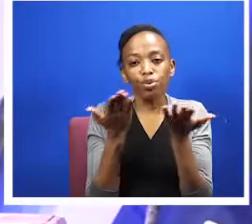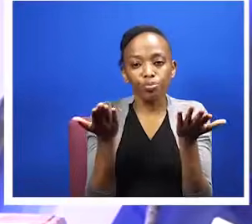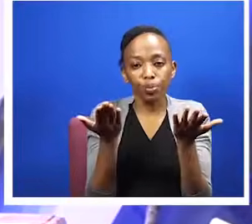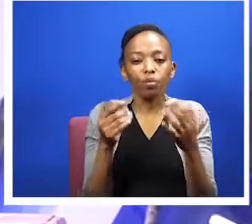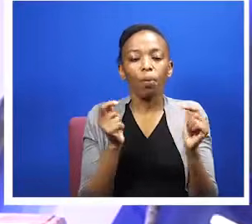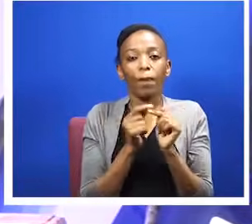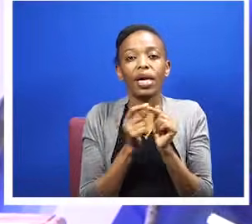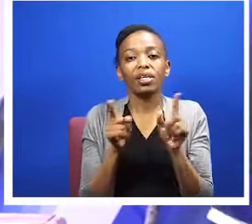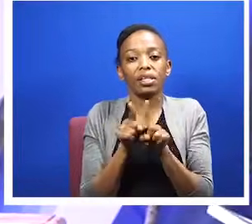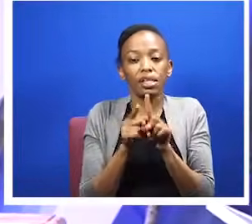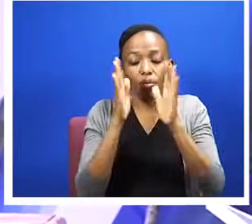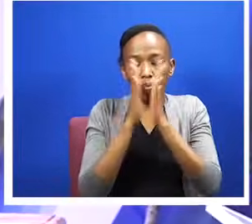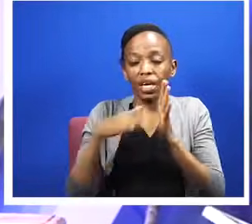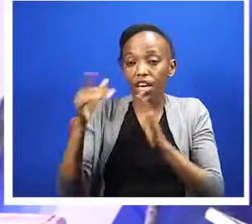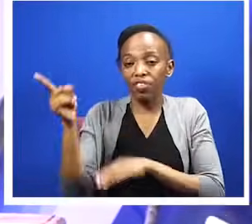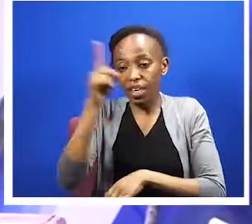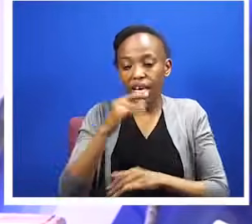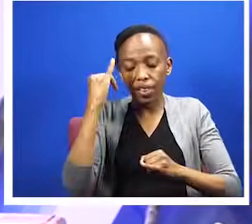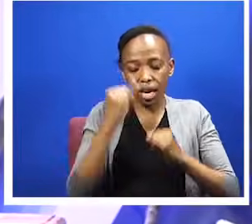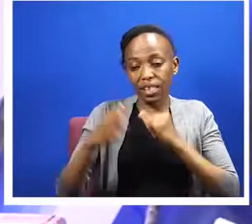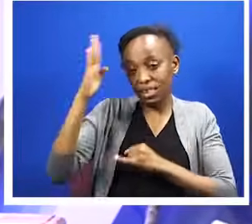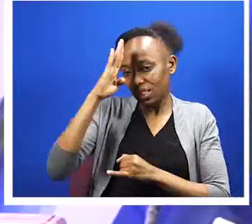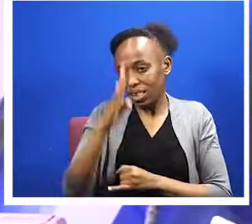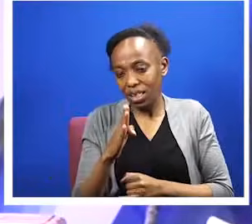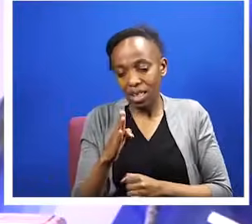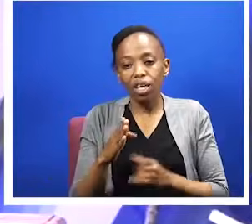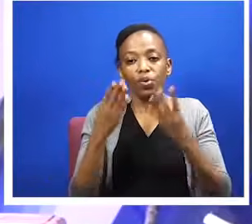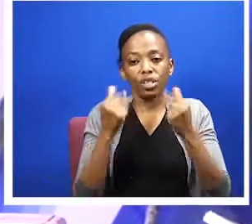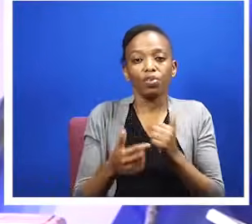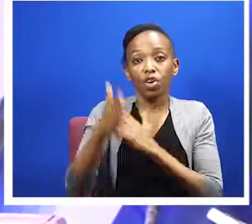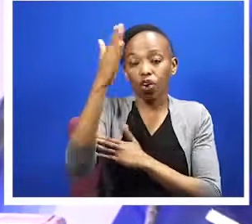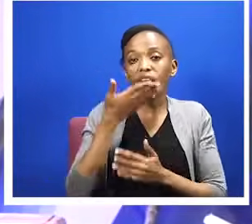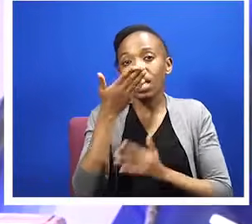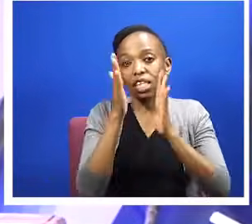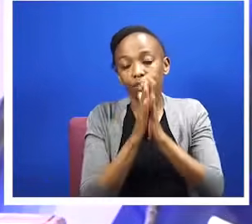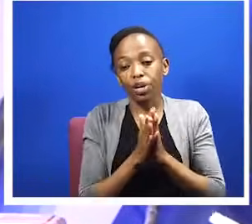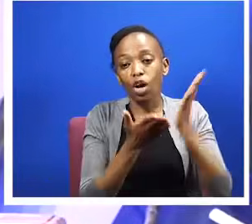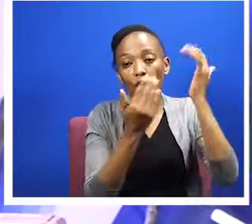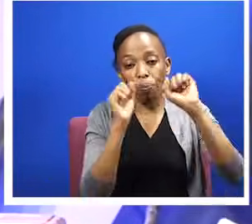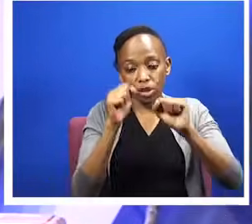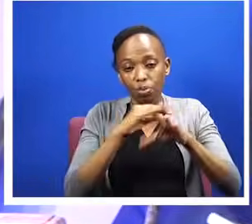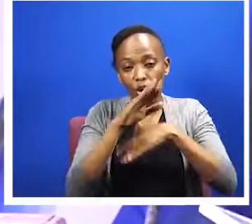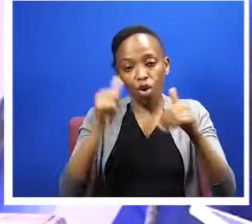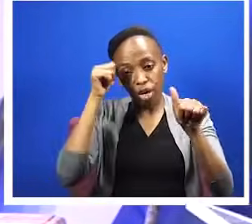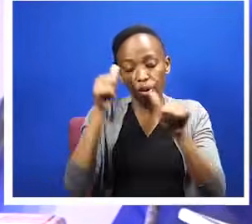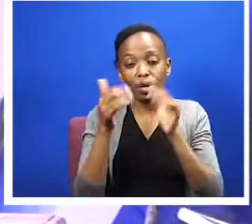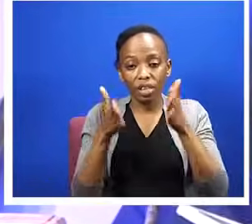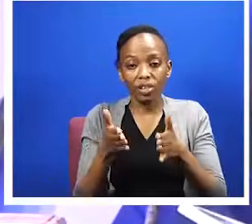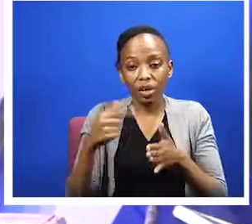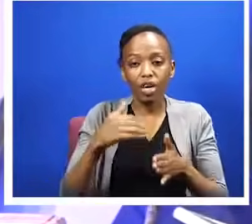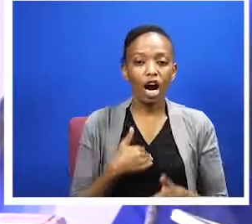praying through pain and praying every day. And the last Sunday, we tackled on God answers prayer. Hope you can all remember. So today we have